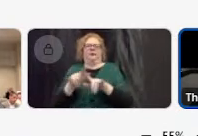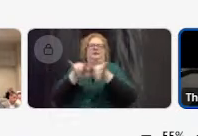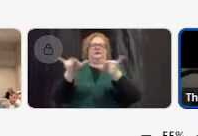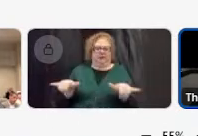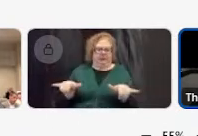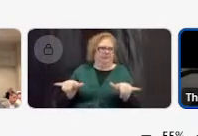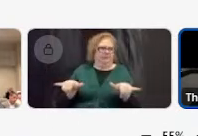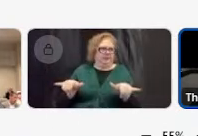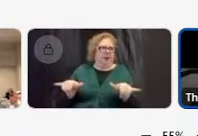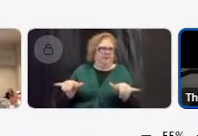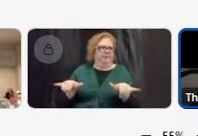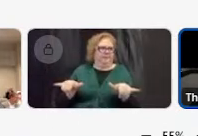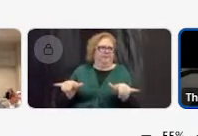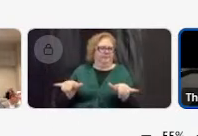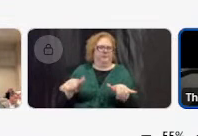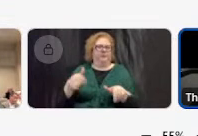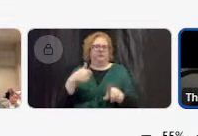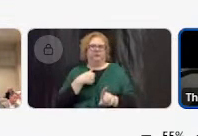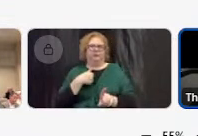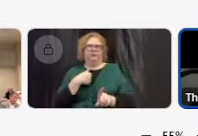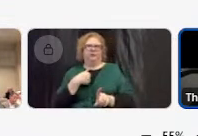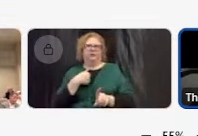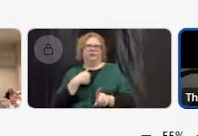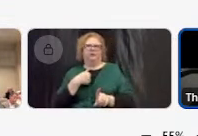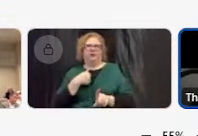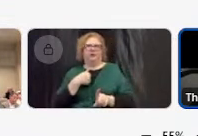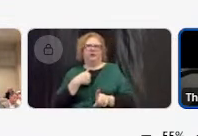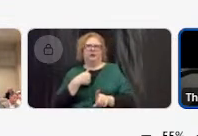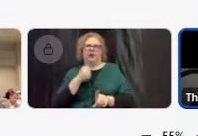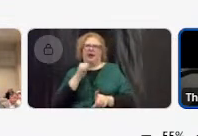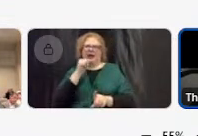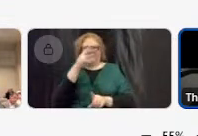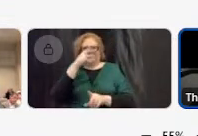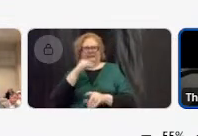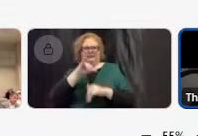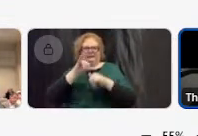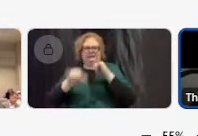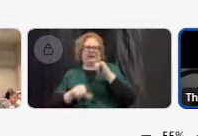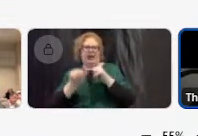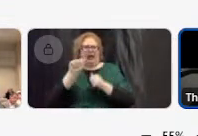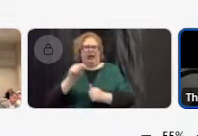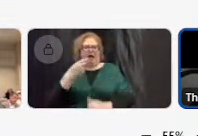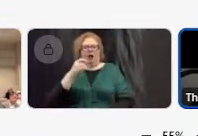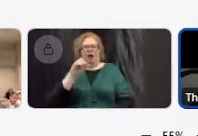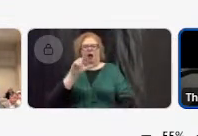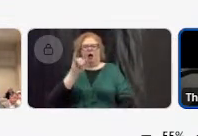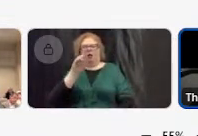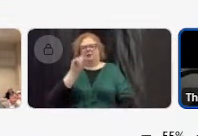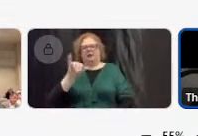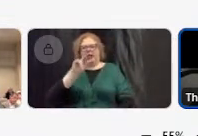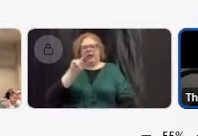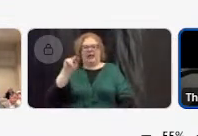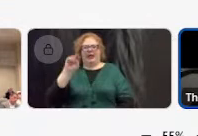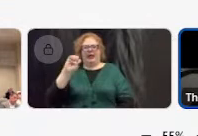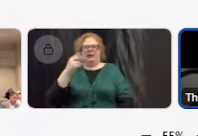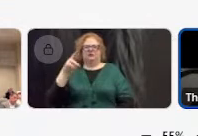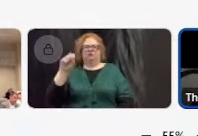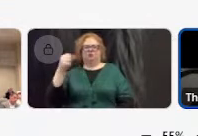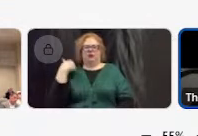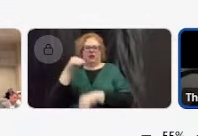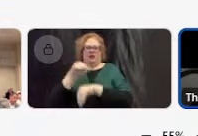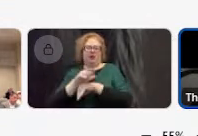you know, I mean, I didn't stay in a Holiday Inn Express last night, and I'm not an engineer, but what I have been